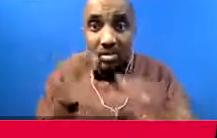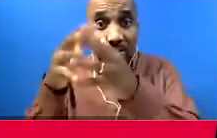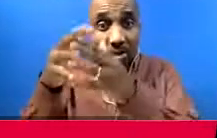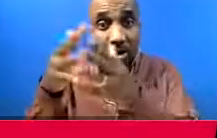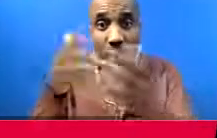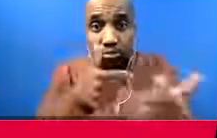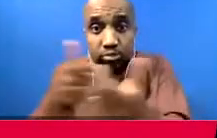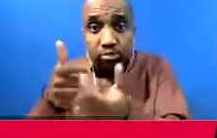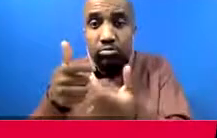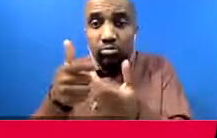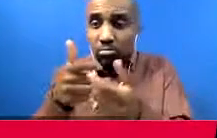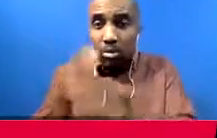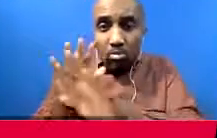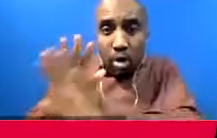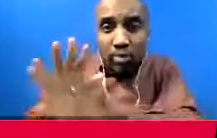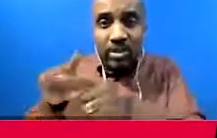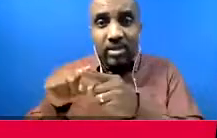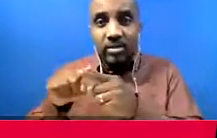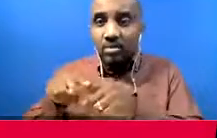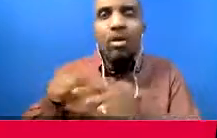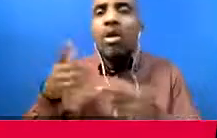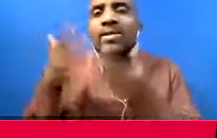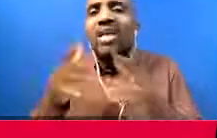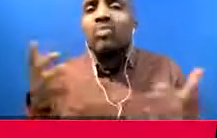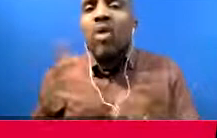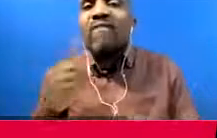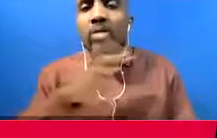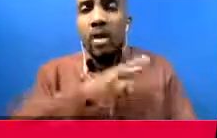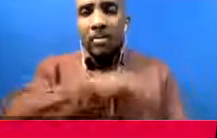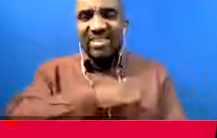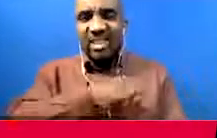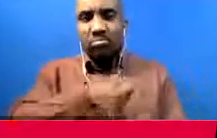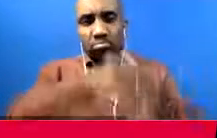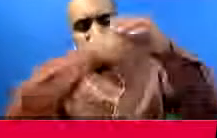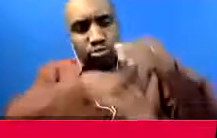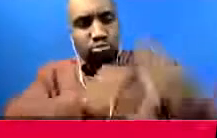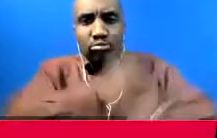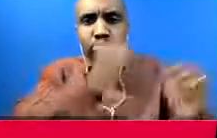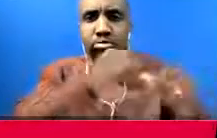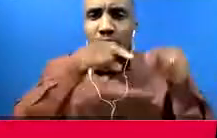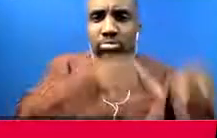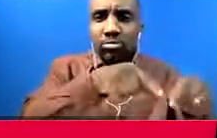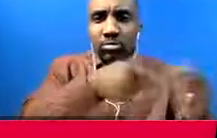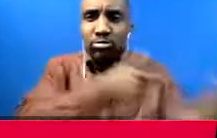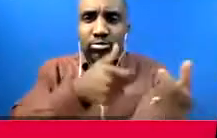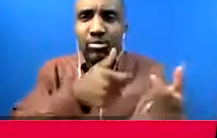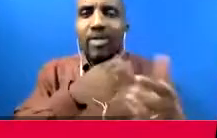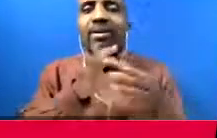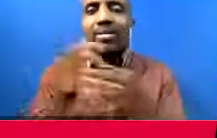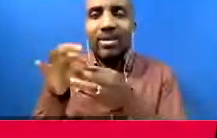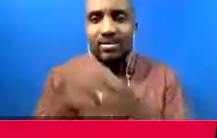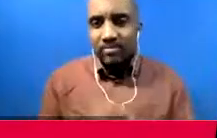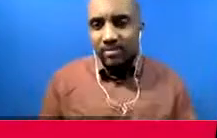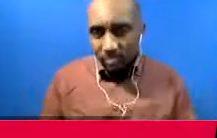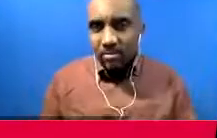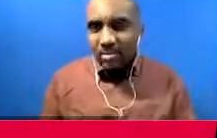during protests and demonstrations are often first tested on Palestinians. So these issues are very closely linked. And you know, these are just a